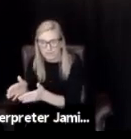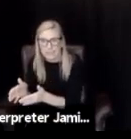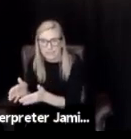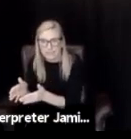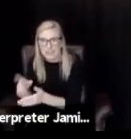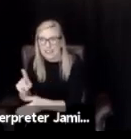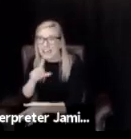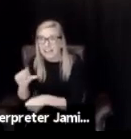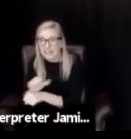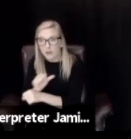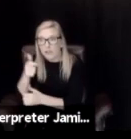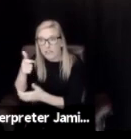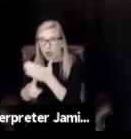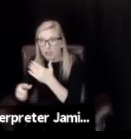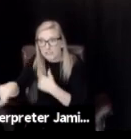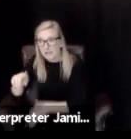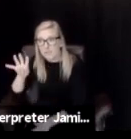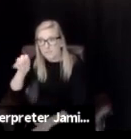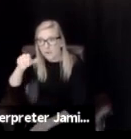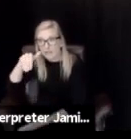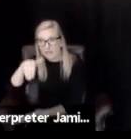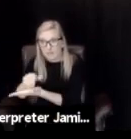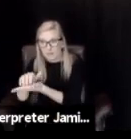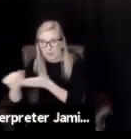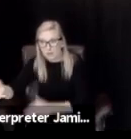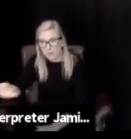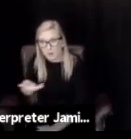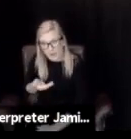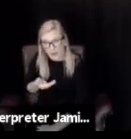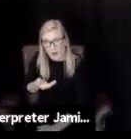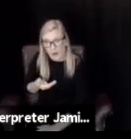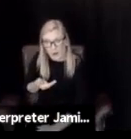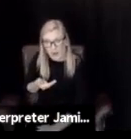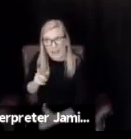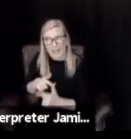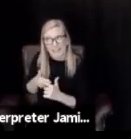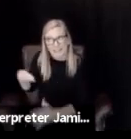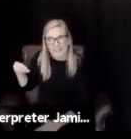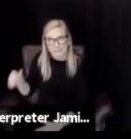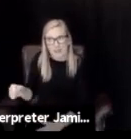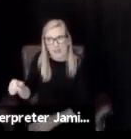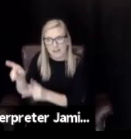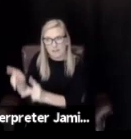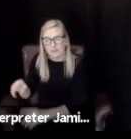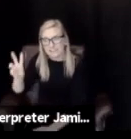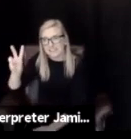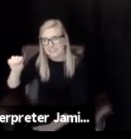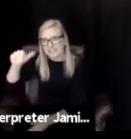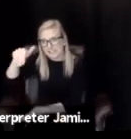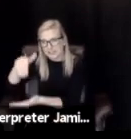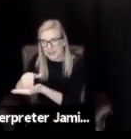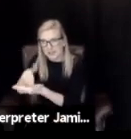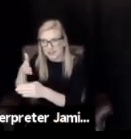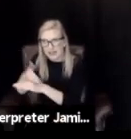literally cost them $40,000 to bring on board. They paid another $60,000, and a year and a half they're gone. So now I